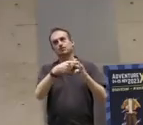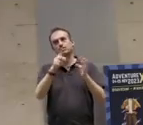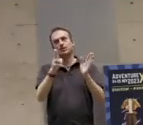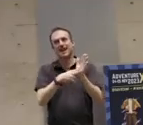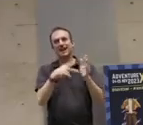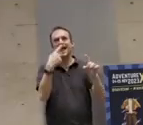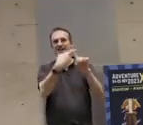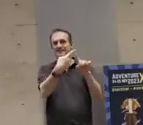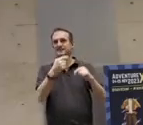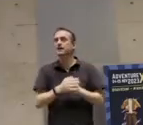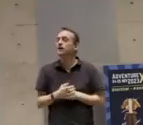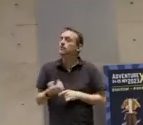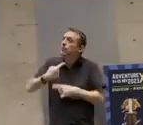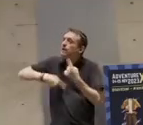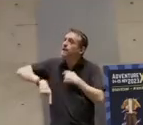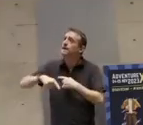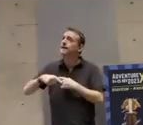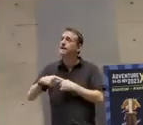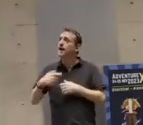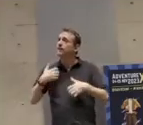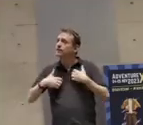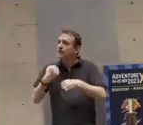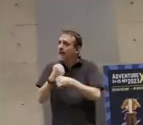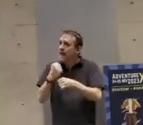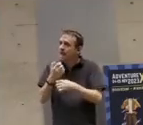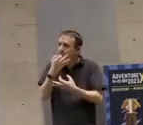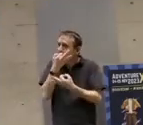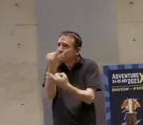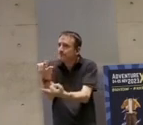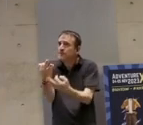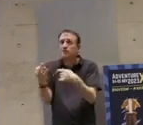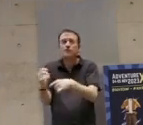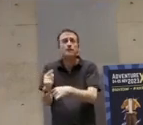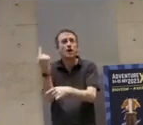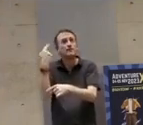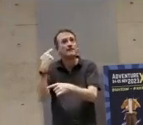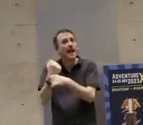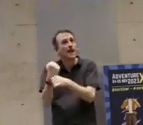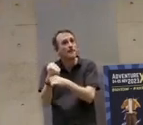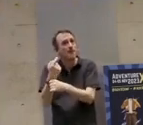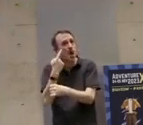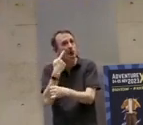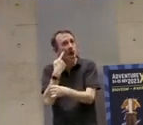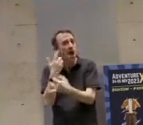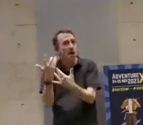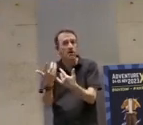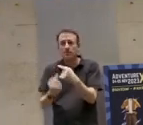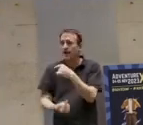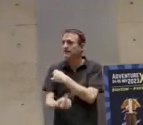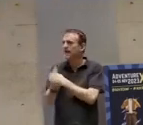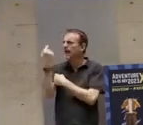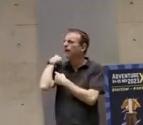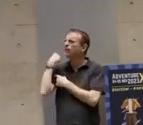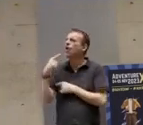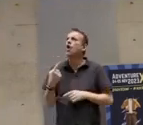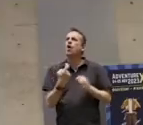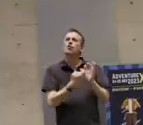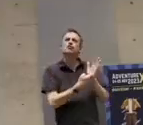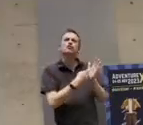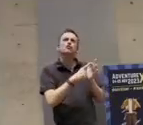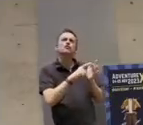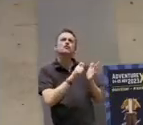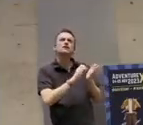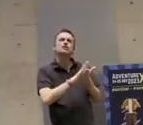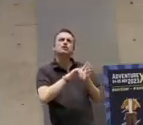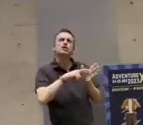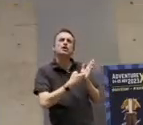played them as probably our first video games, because back in those days, and Richard Cobbett actually wrote a very interesting article about this,